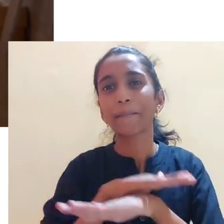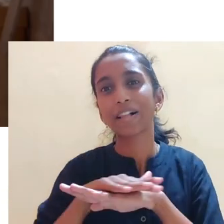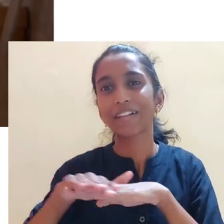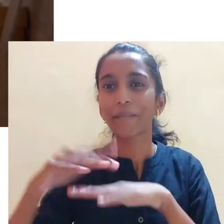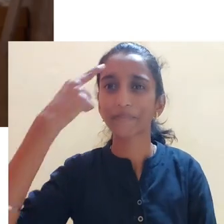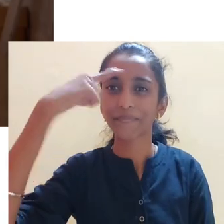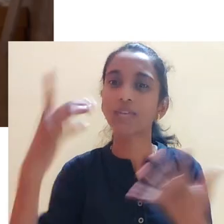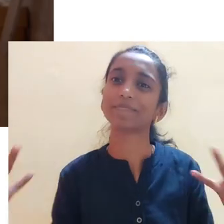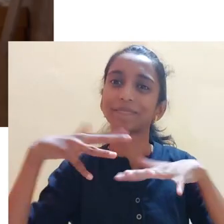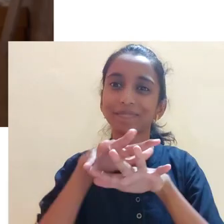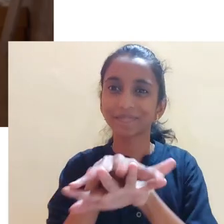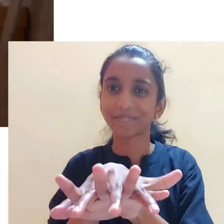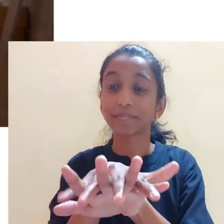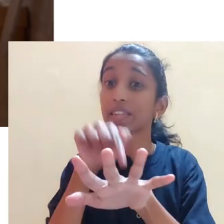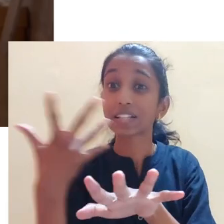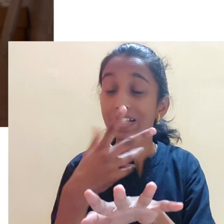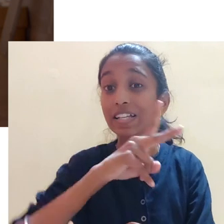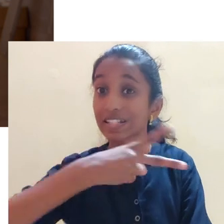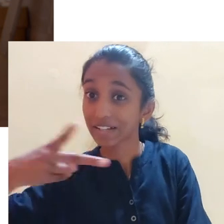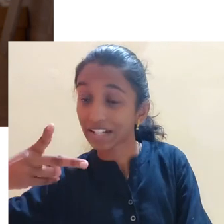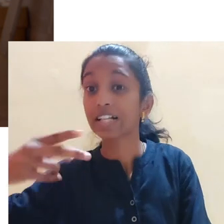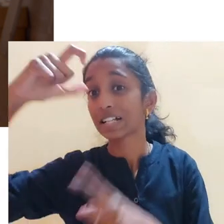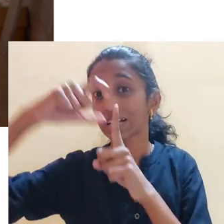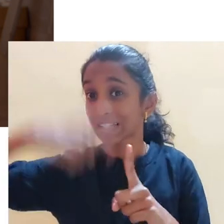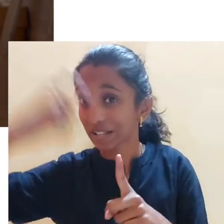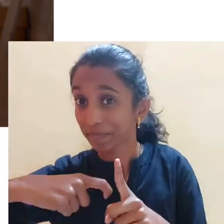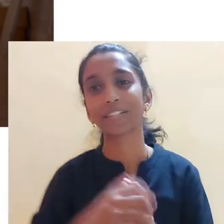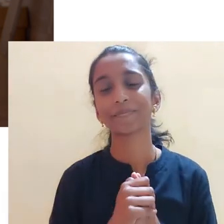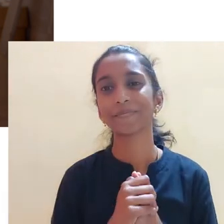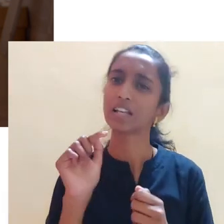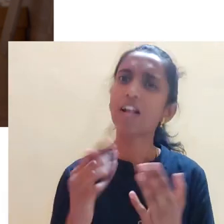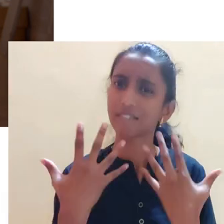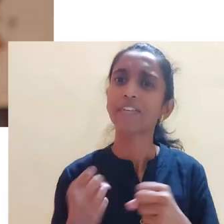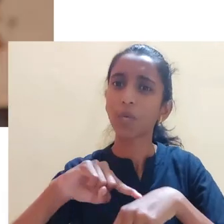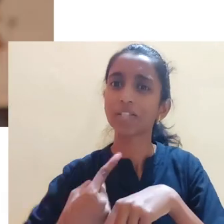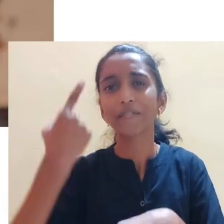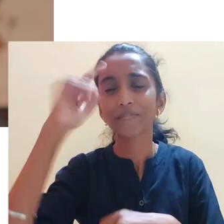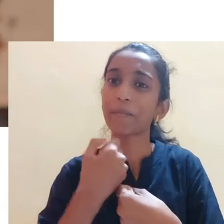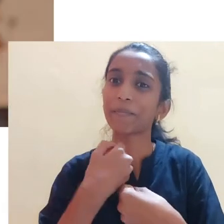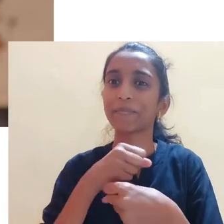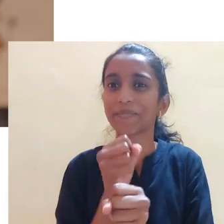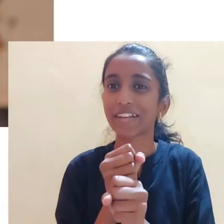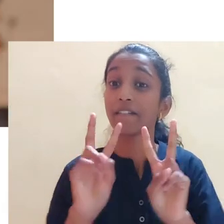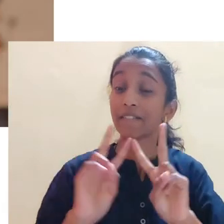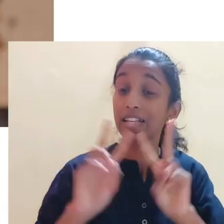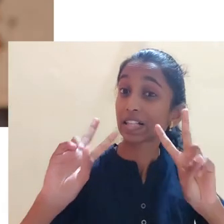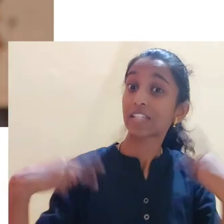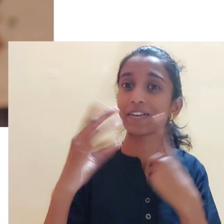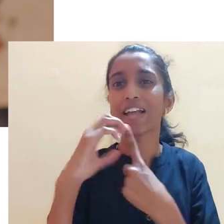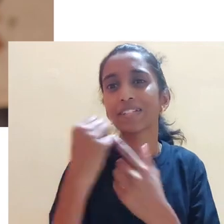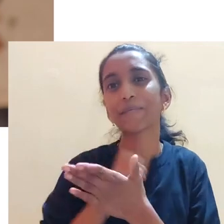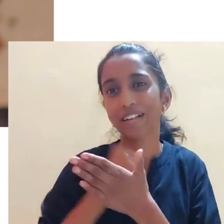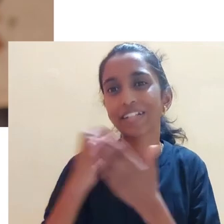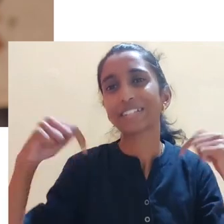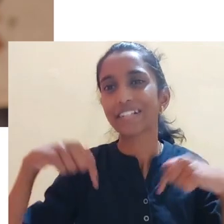very interesting platform for collaboration between different disciplines. So there is an opportunity to create